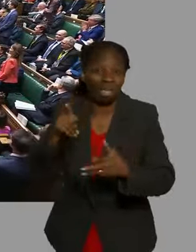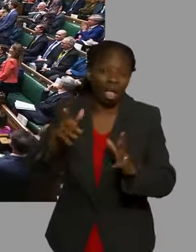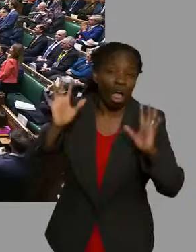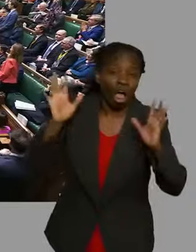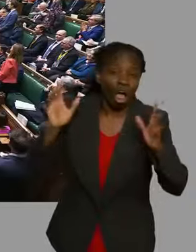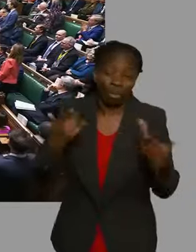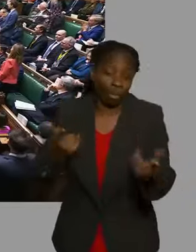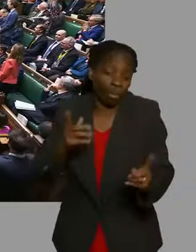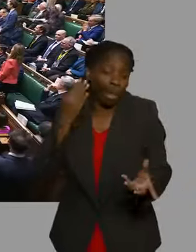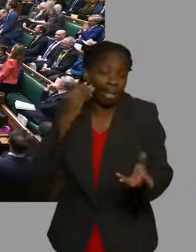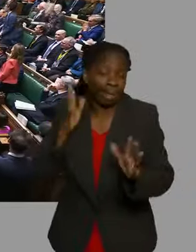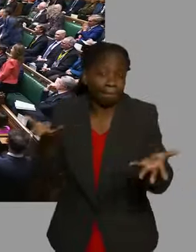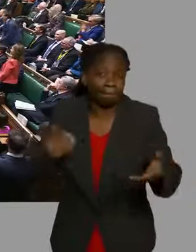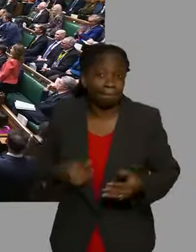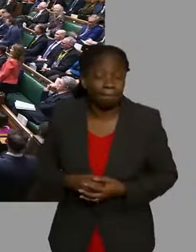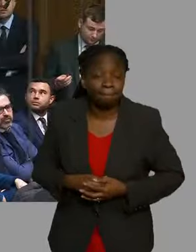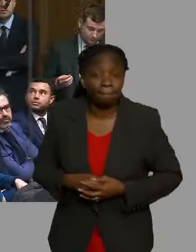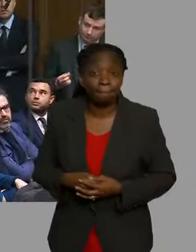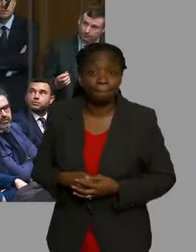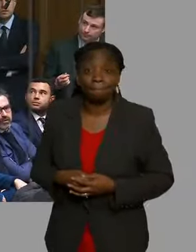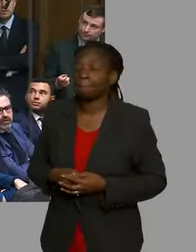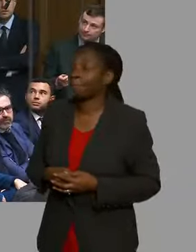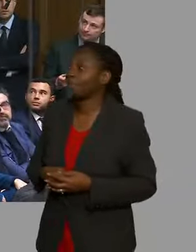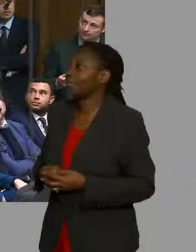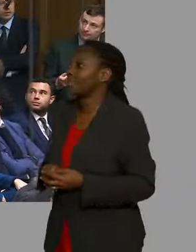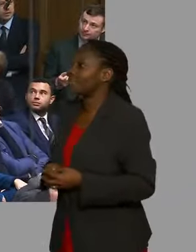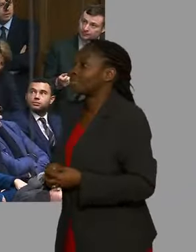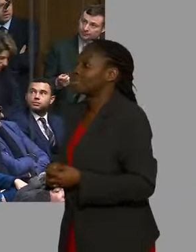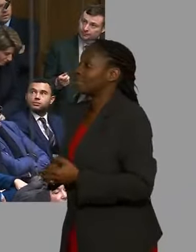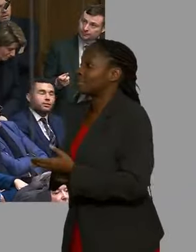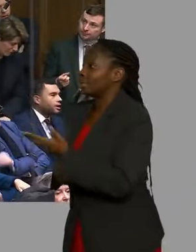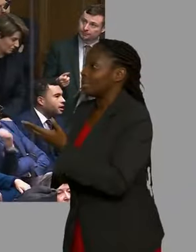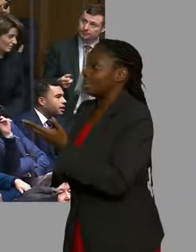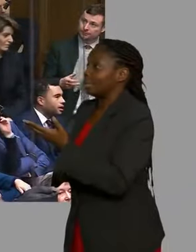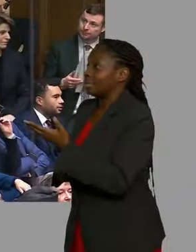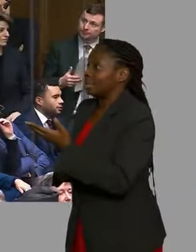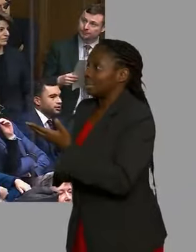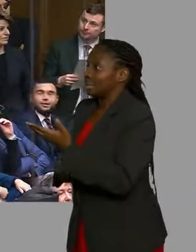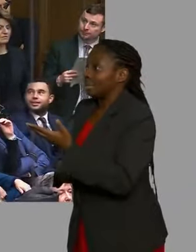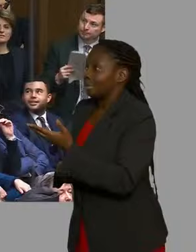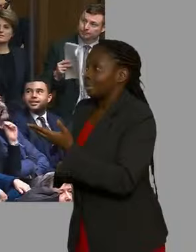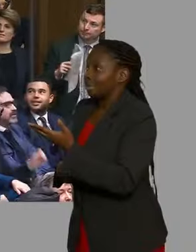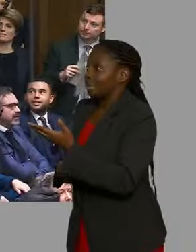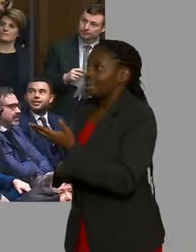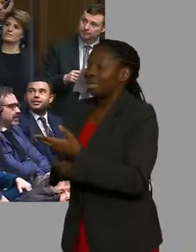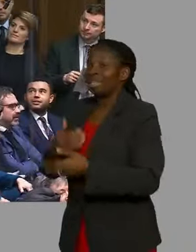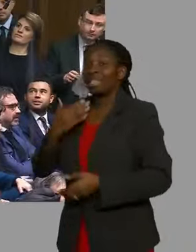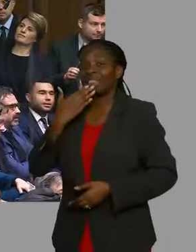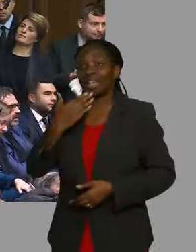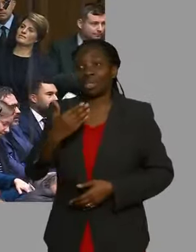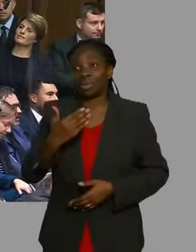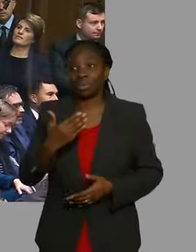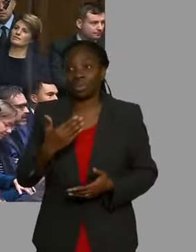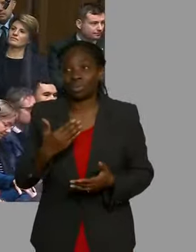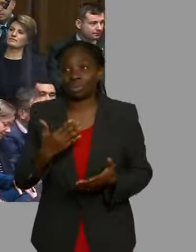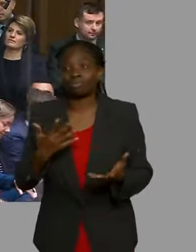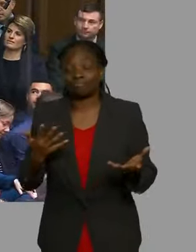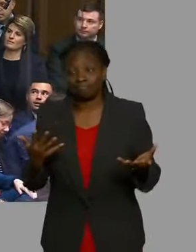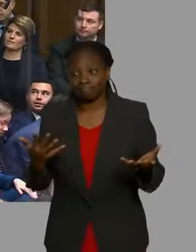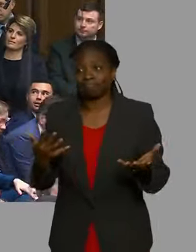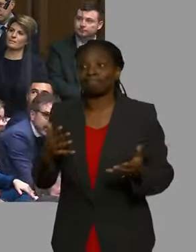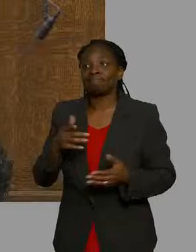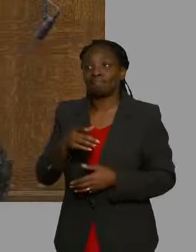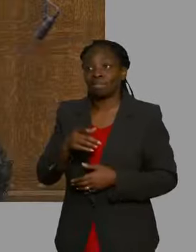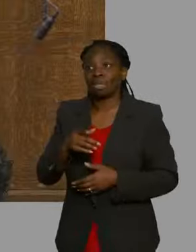Debbie Abrahams. Thank you so much, Mr. Speaker. I'm sorry I couldn't hear you over the hubbub. First of all, can I wish you a very Merry Christmas,